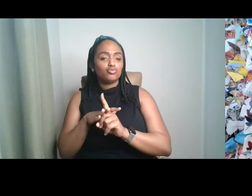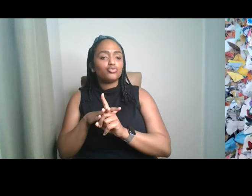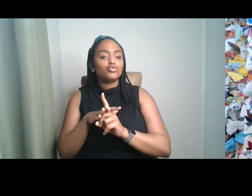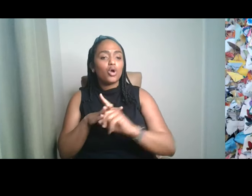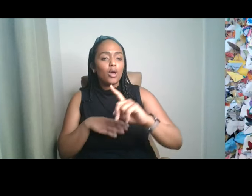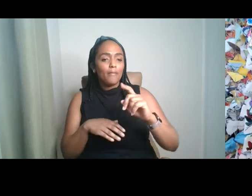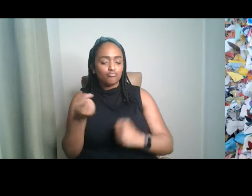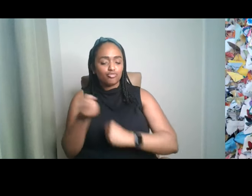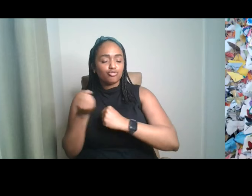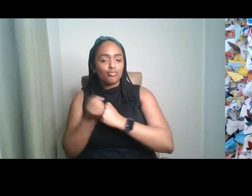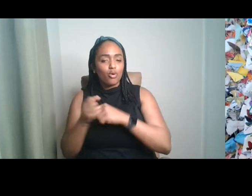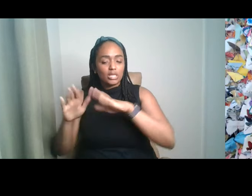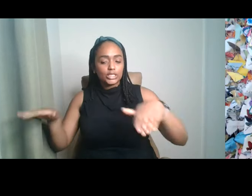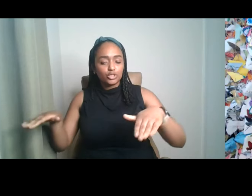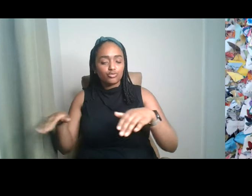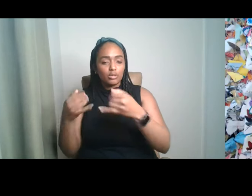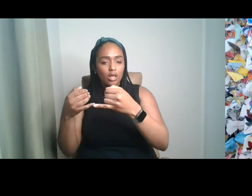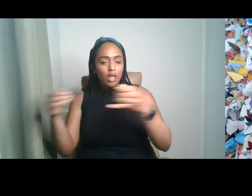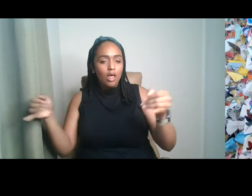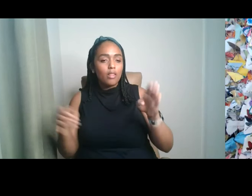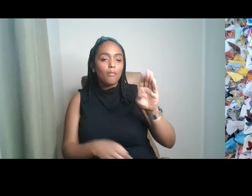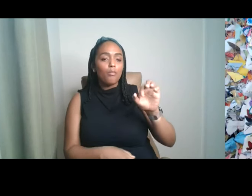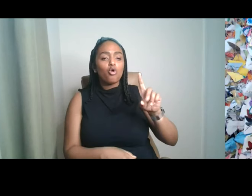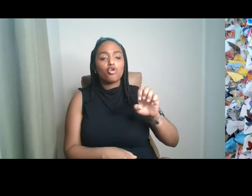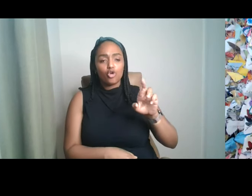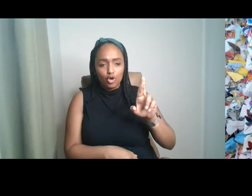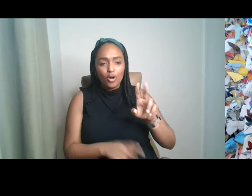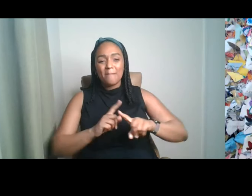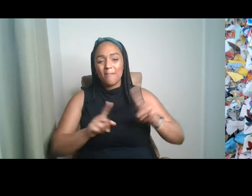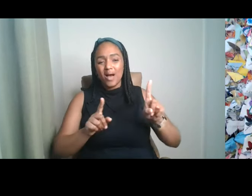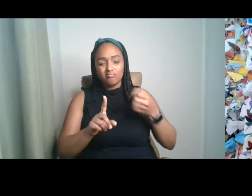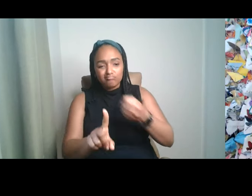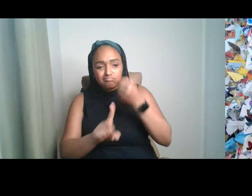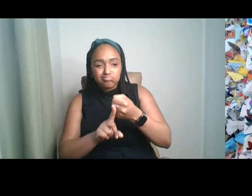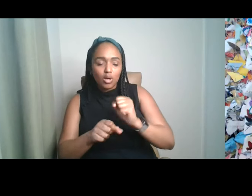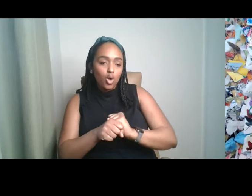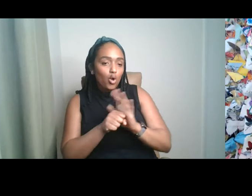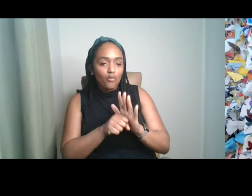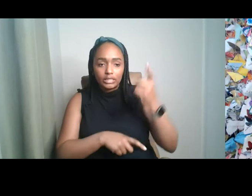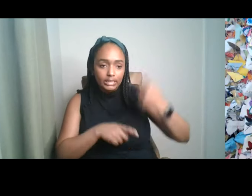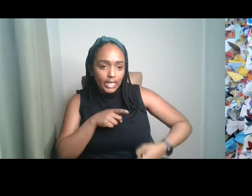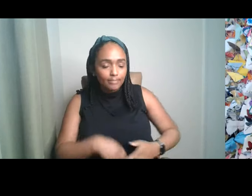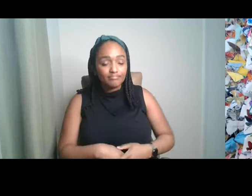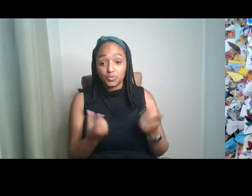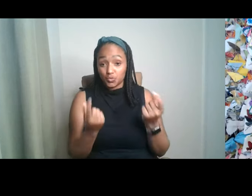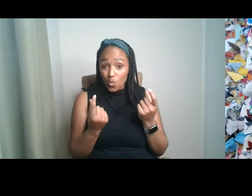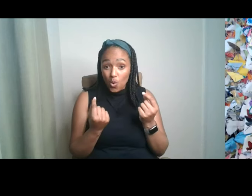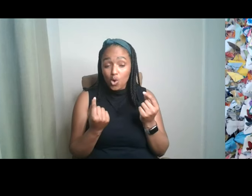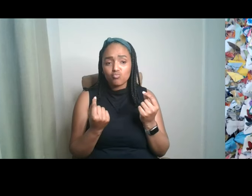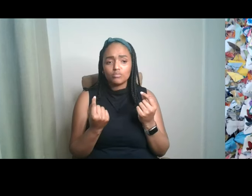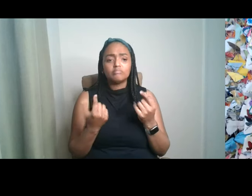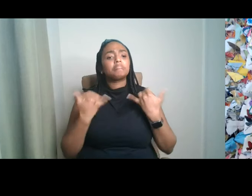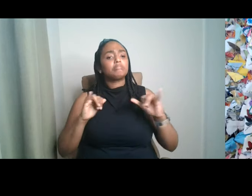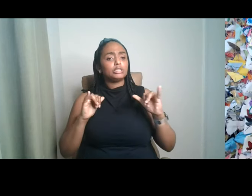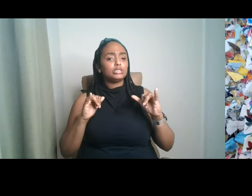us. And since we weren't able to travel, we've continued to make butterflies and give talks to help remind people of the